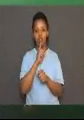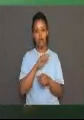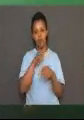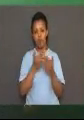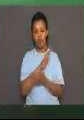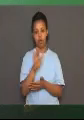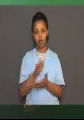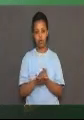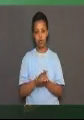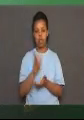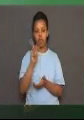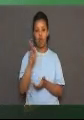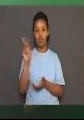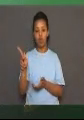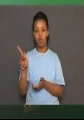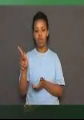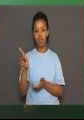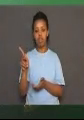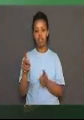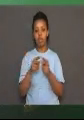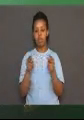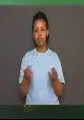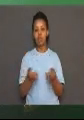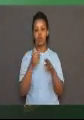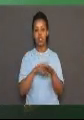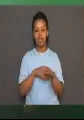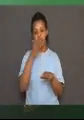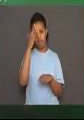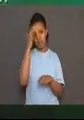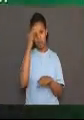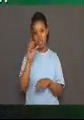Polyploidy is a distinct type of aneuploidy.